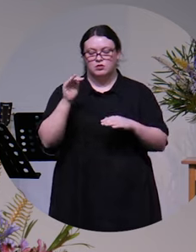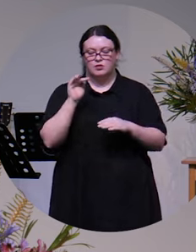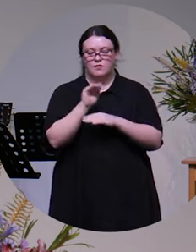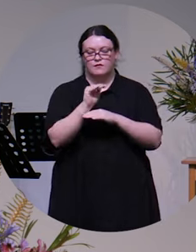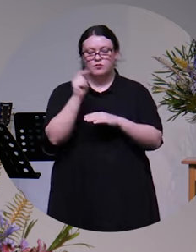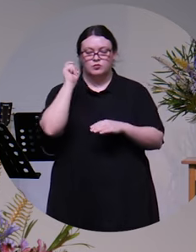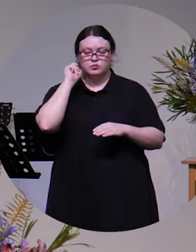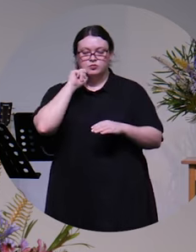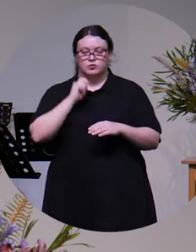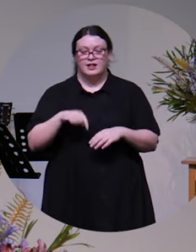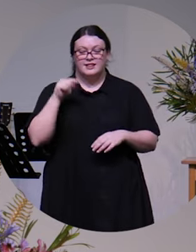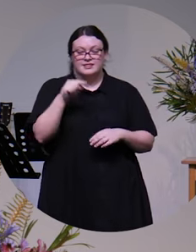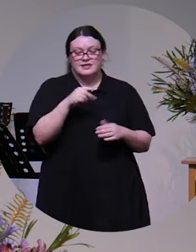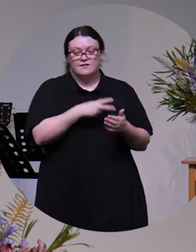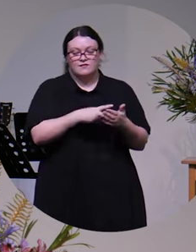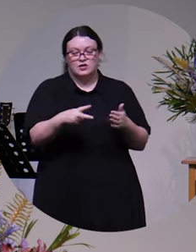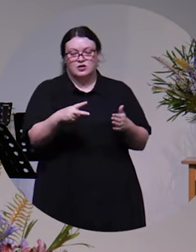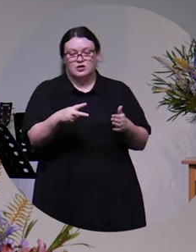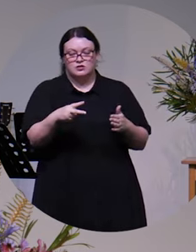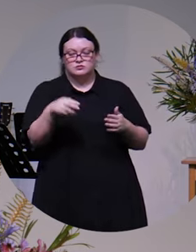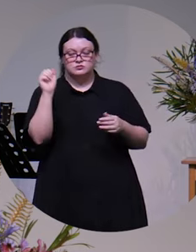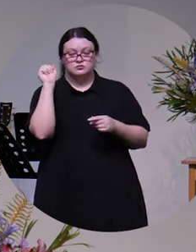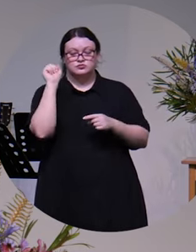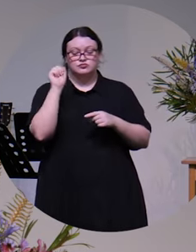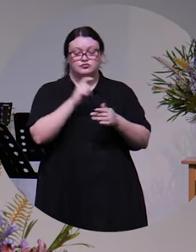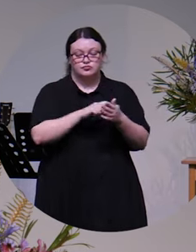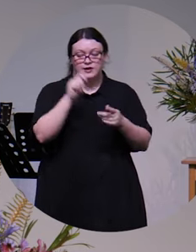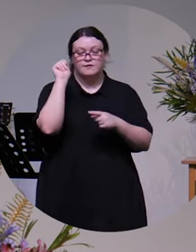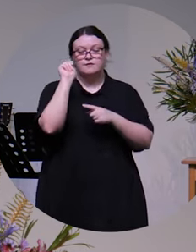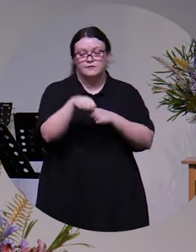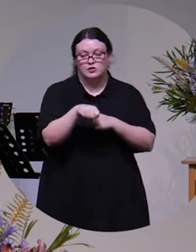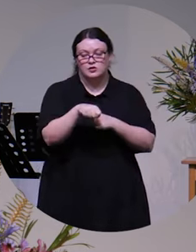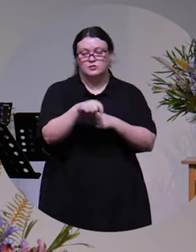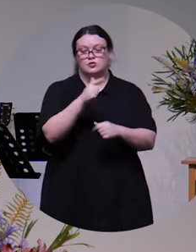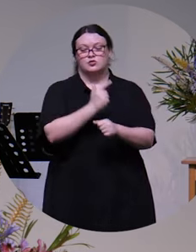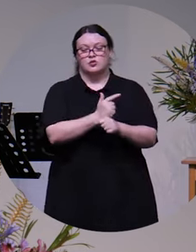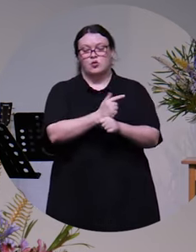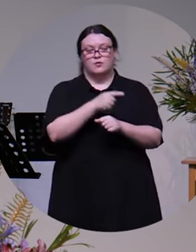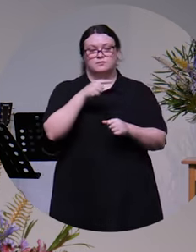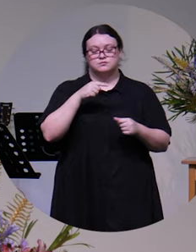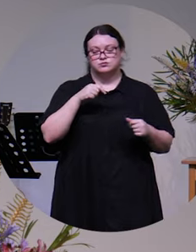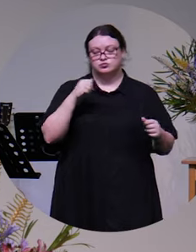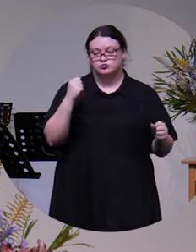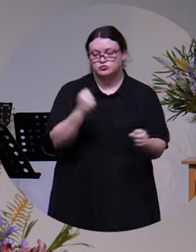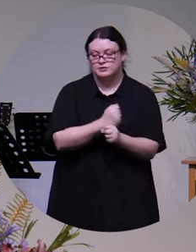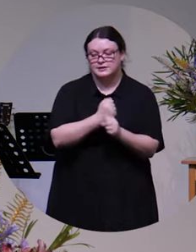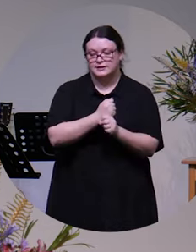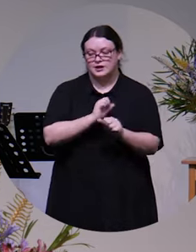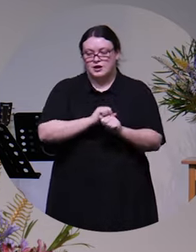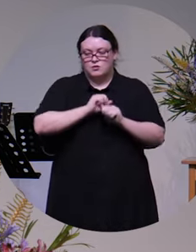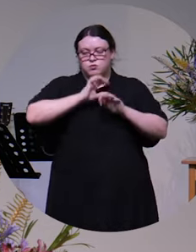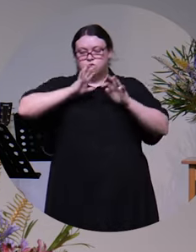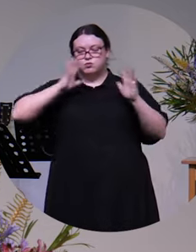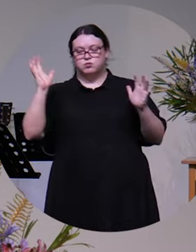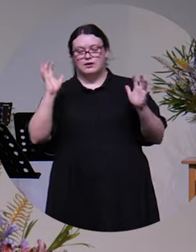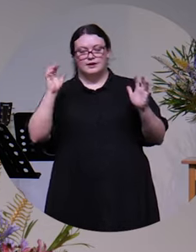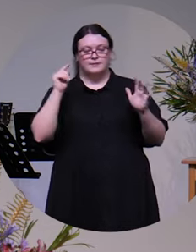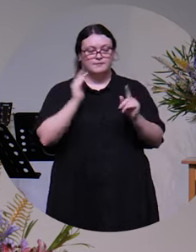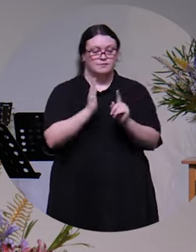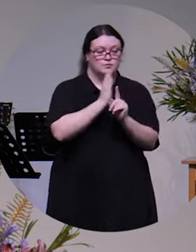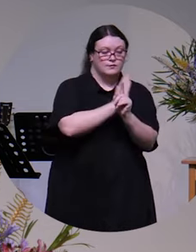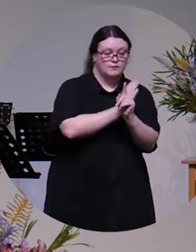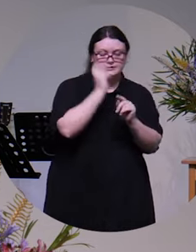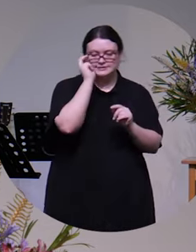previously been chaos. Then God created water, land, plants, the sun, the moon,